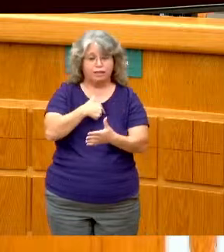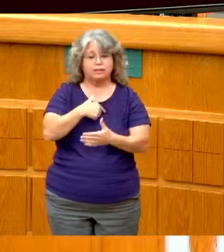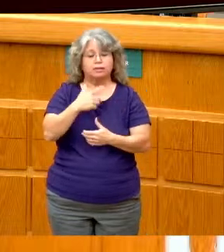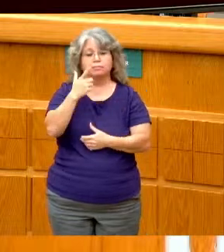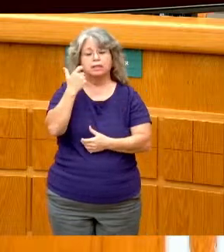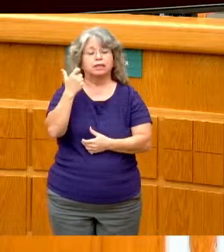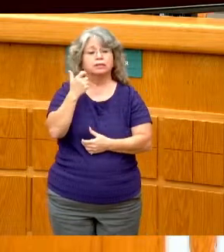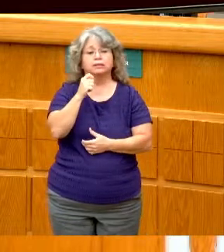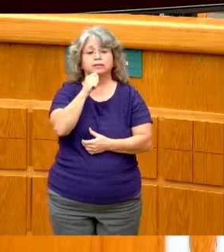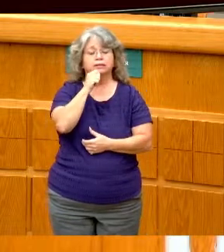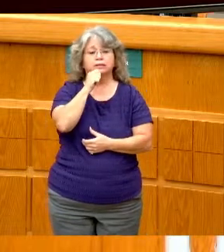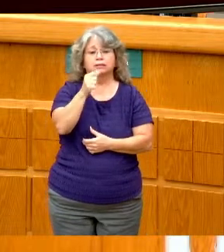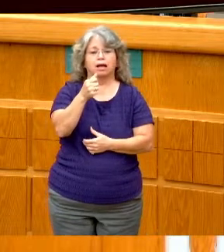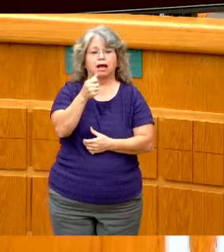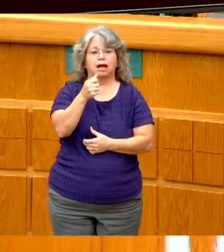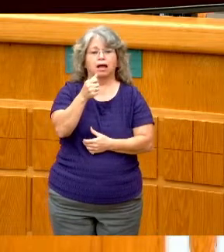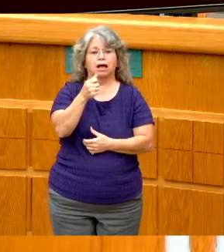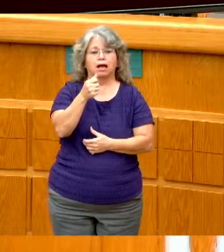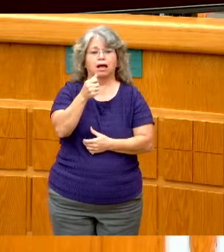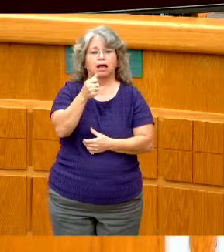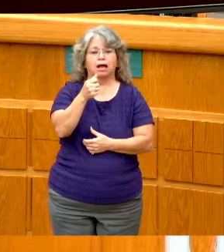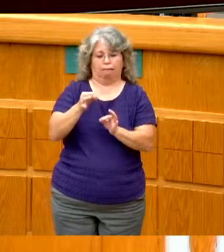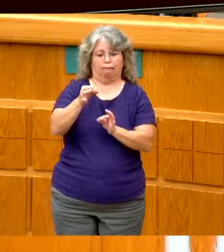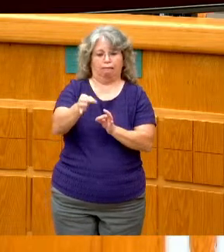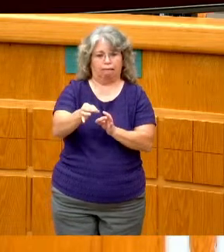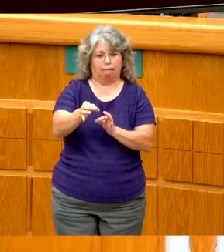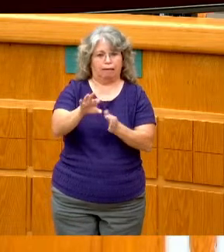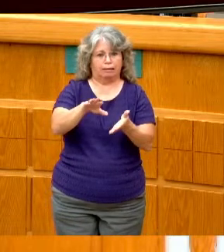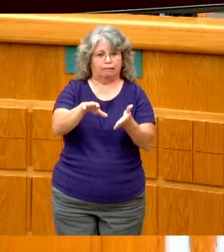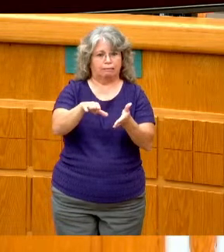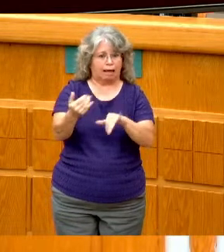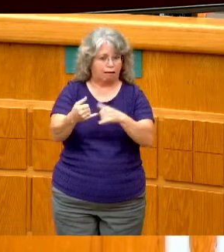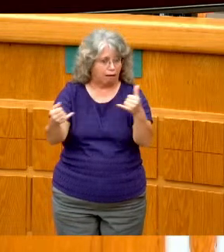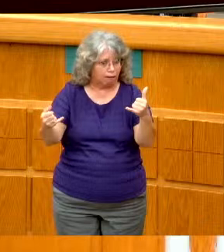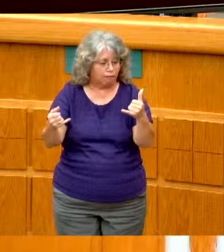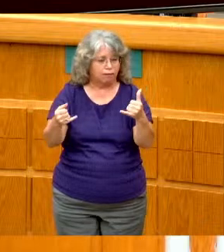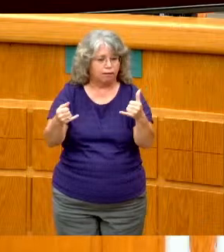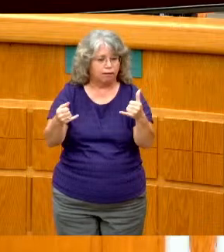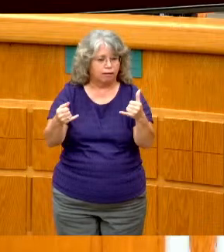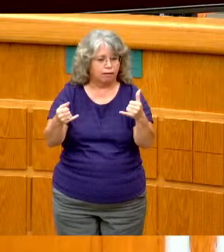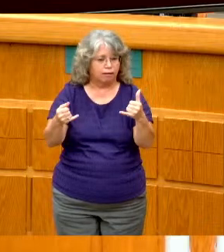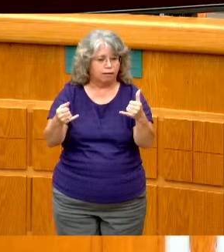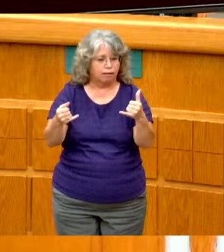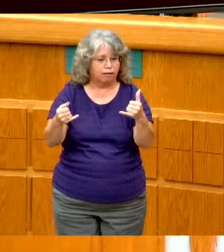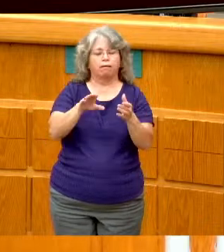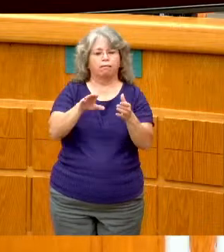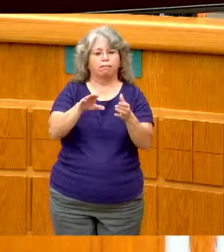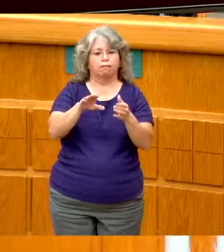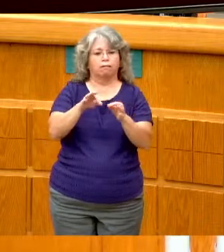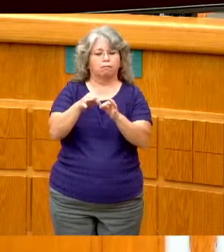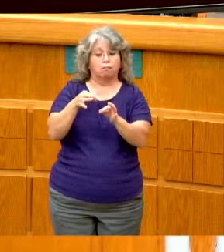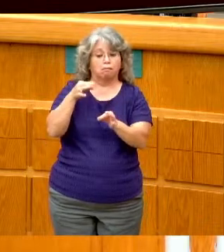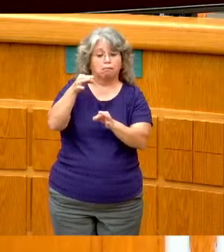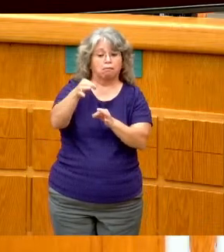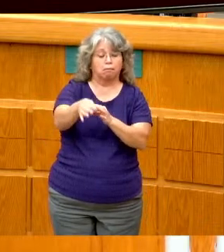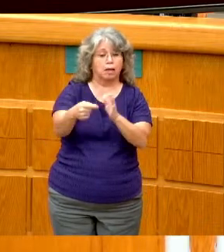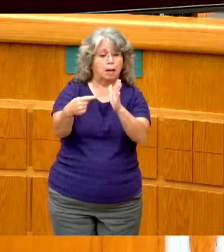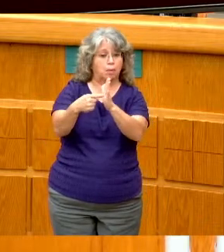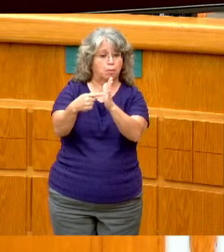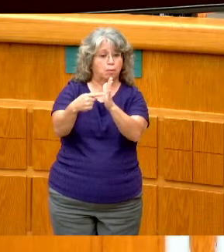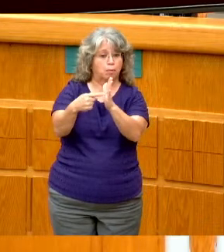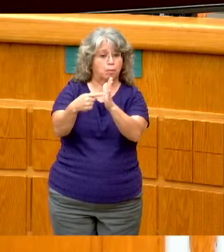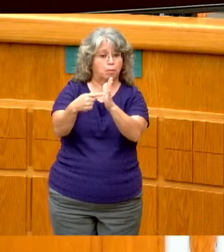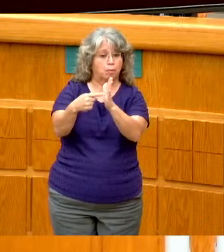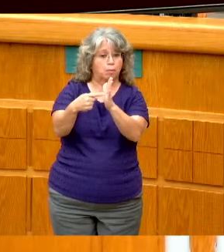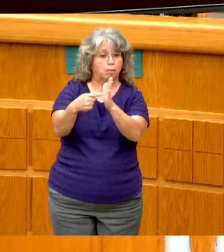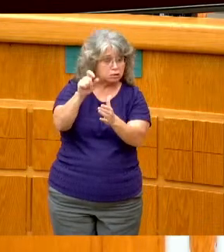it's not just an extension on your filing deadline. It's a deadline on paying any taxes owed. So